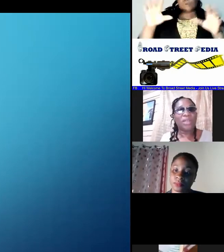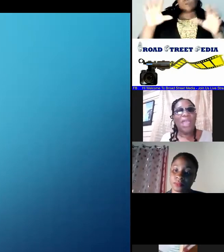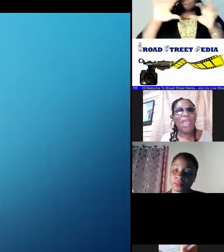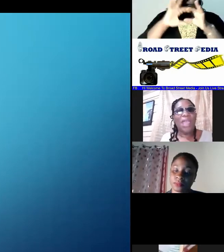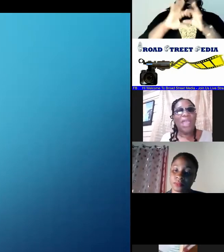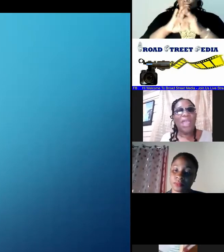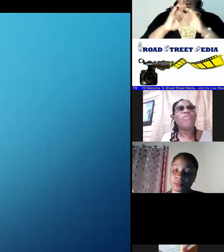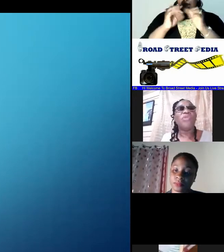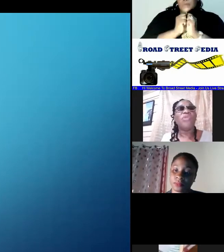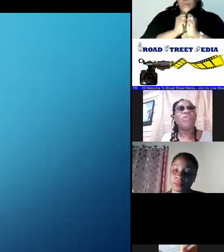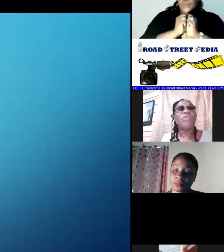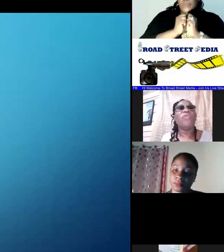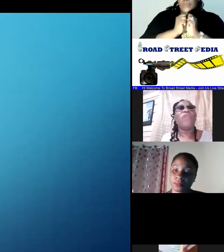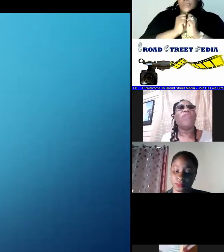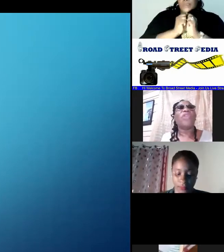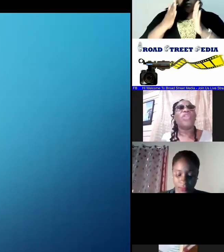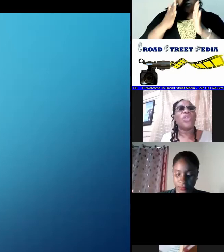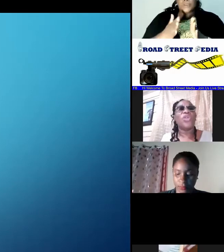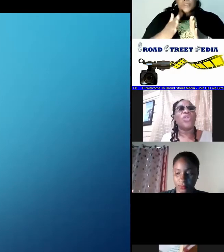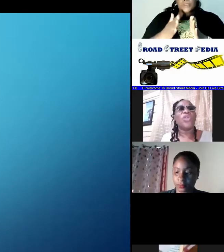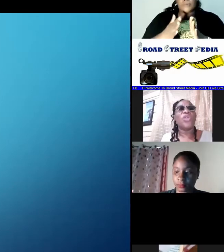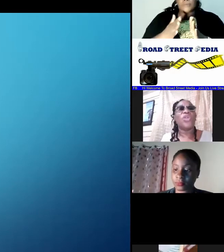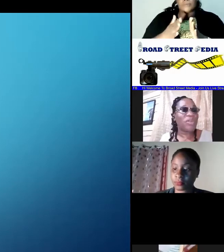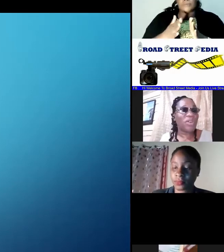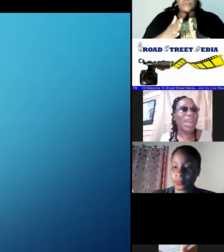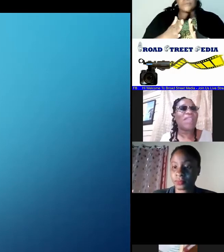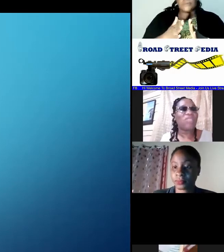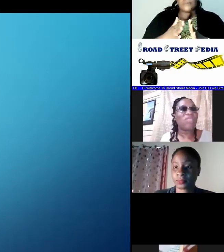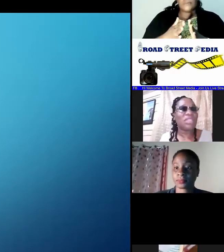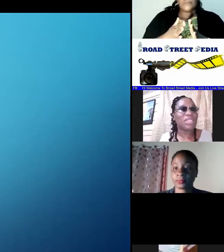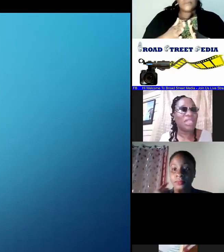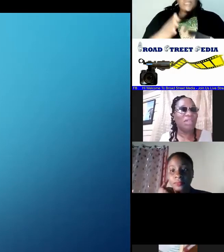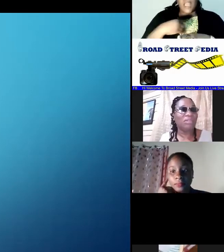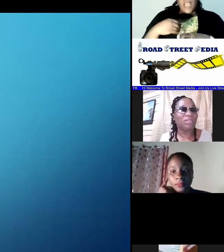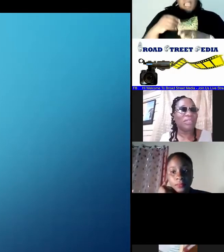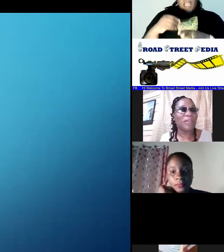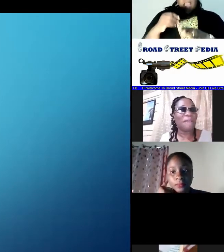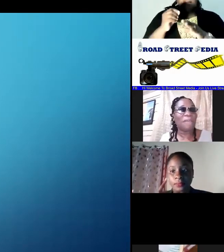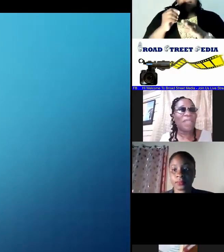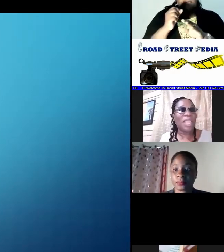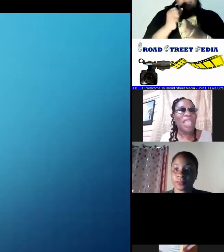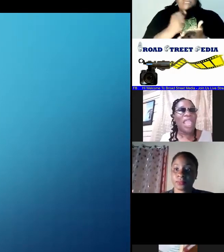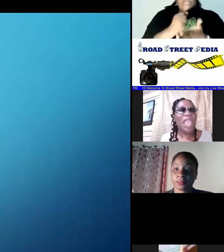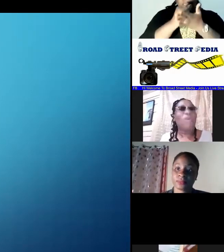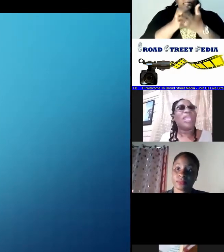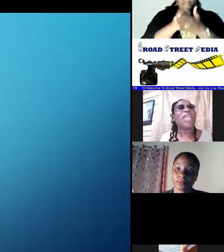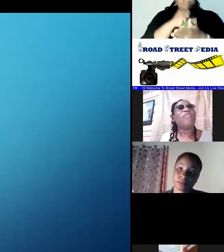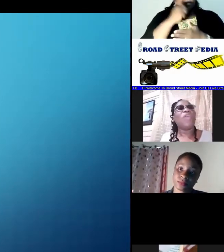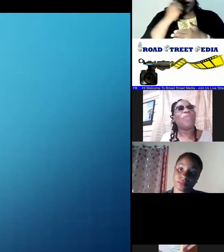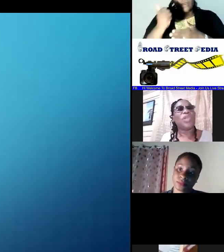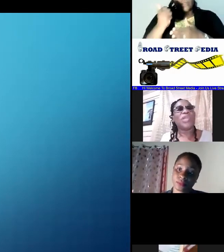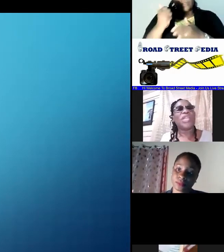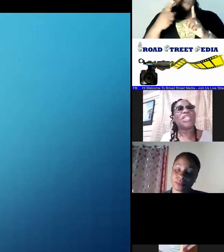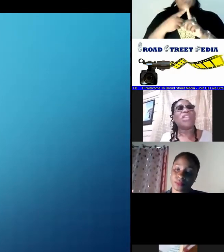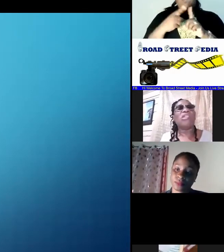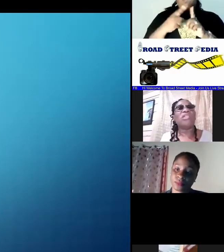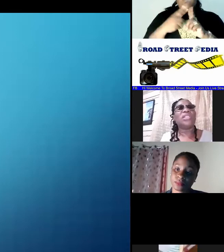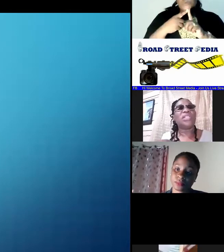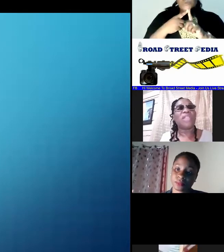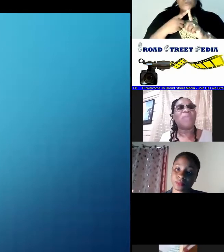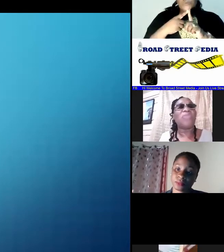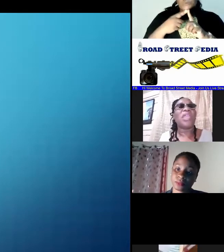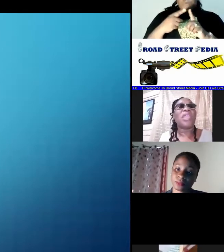interpreters and make room for the new ones to upgrade their skills. It will give the opportunity to